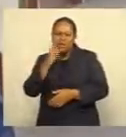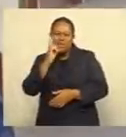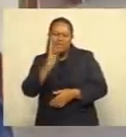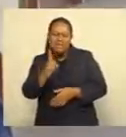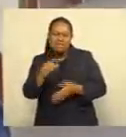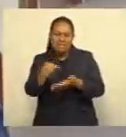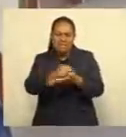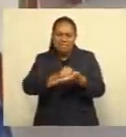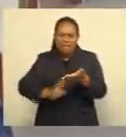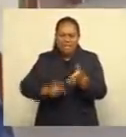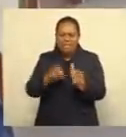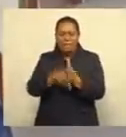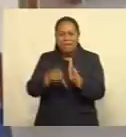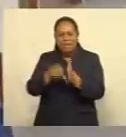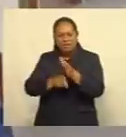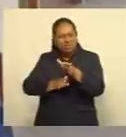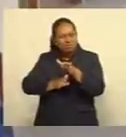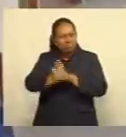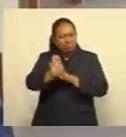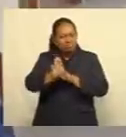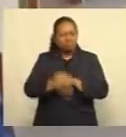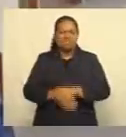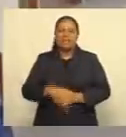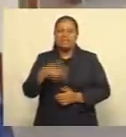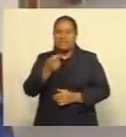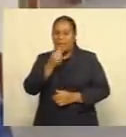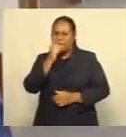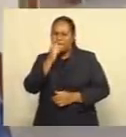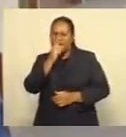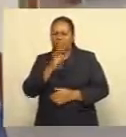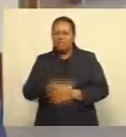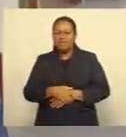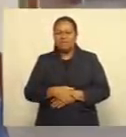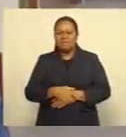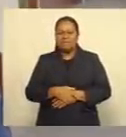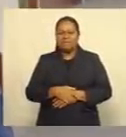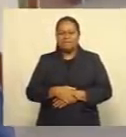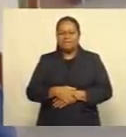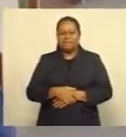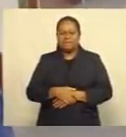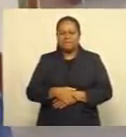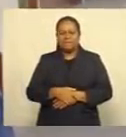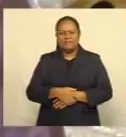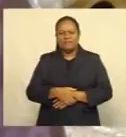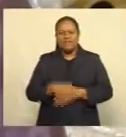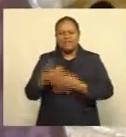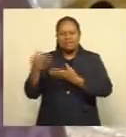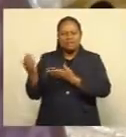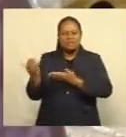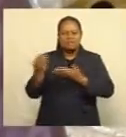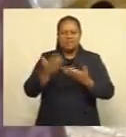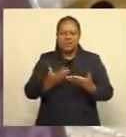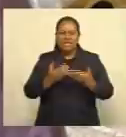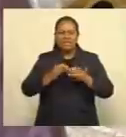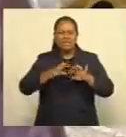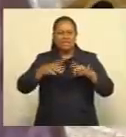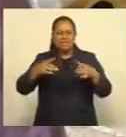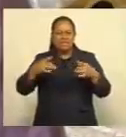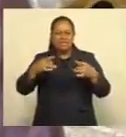buying from some people, there has been some shortages in terms of bringing items from the bulk to the shelf.